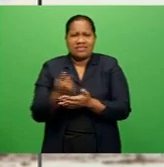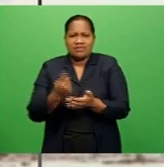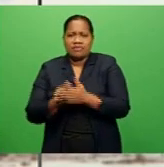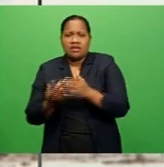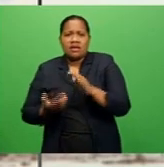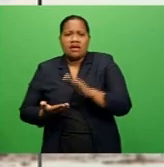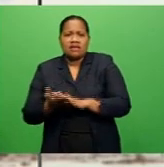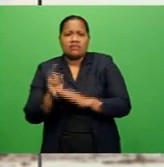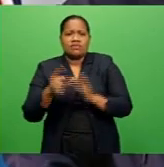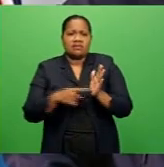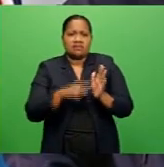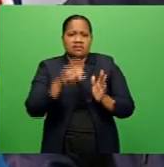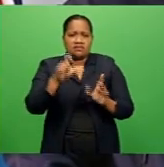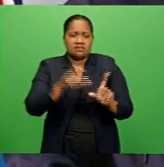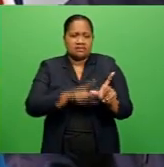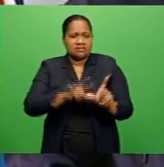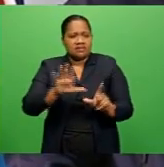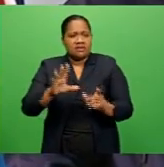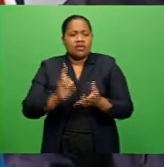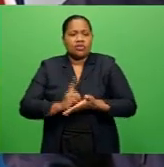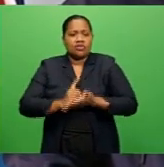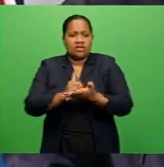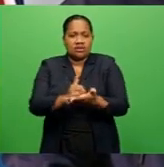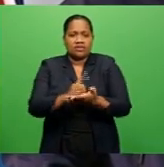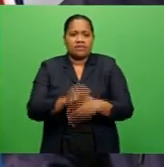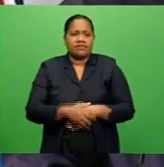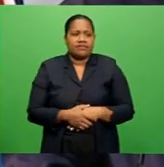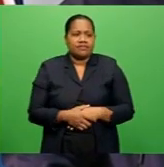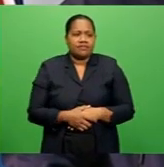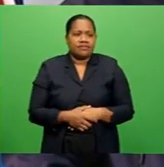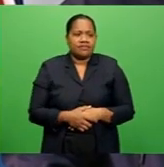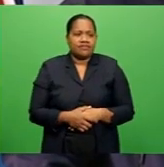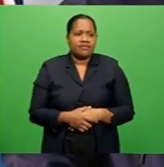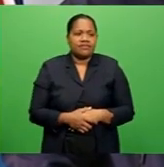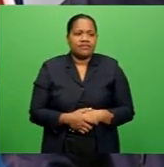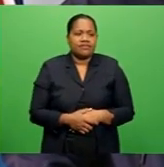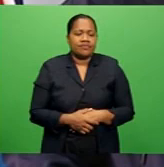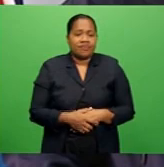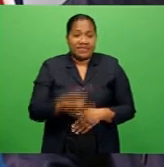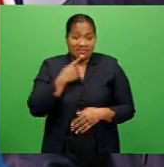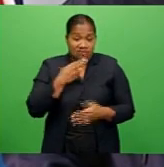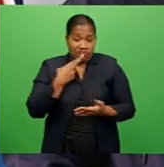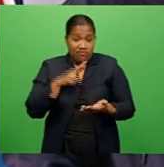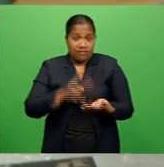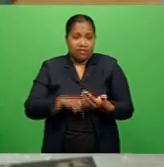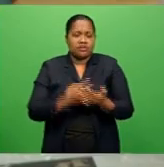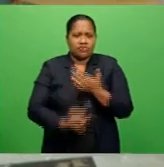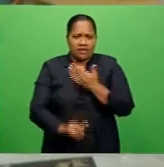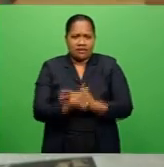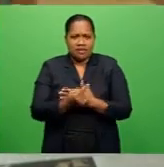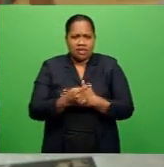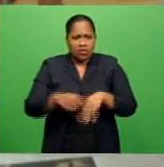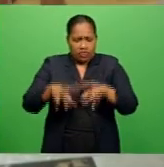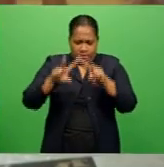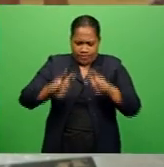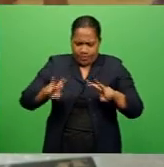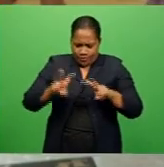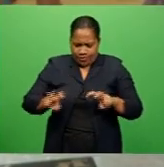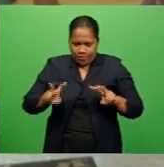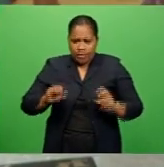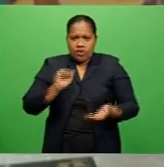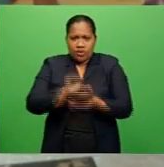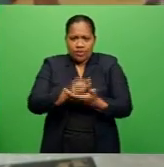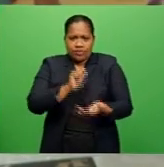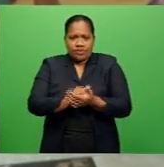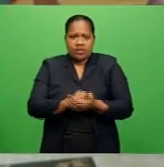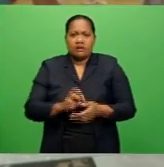cyclone Yasa relief donations. It says these reports are being investigated to prevent well-intentioned donors from